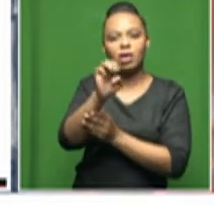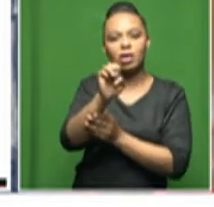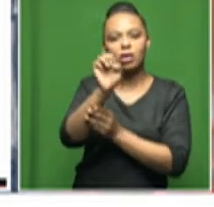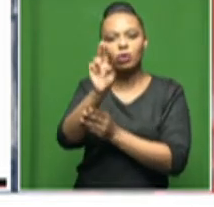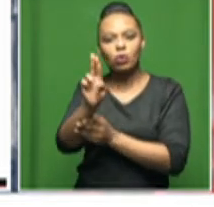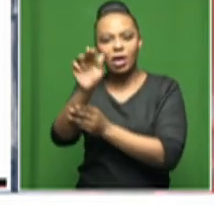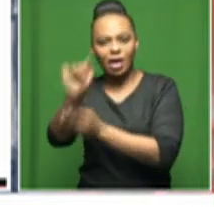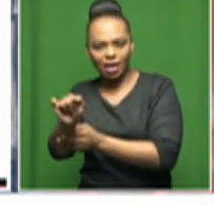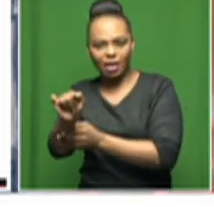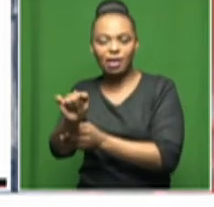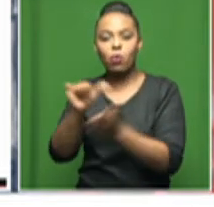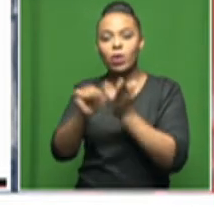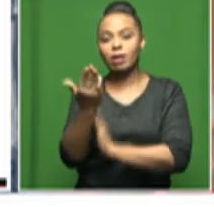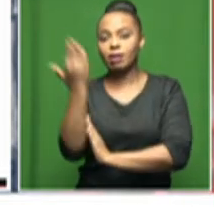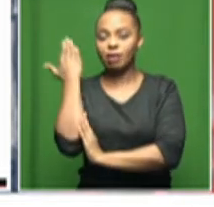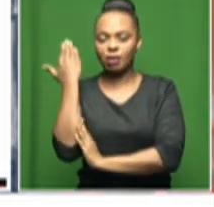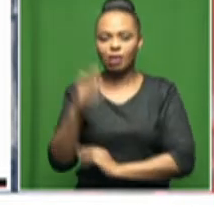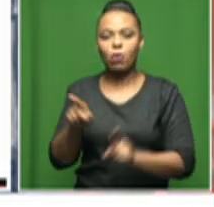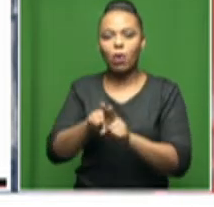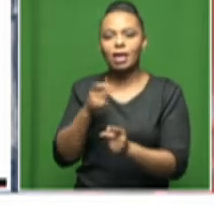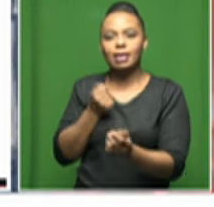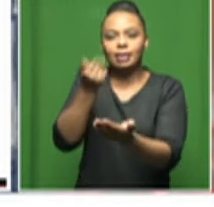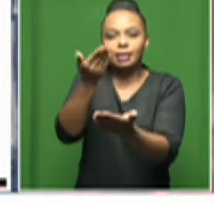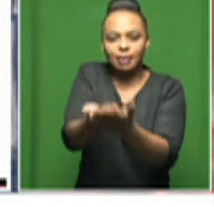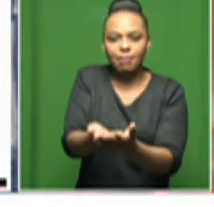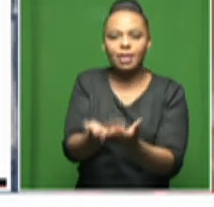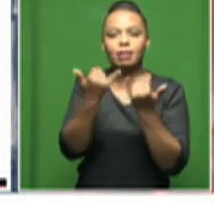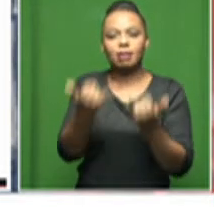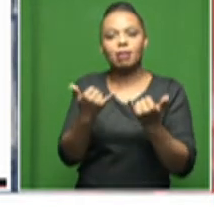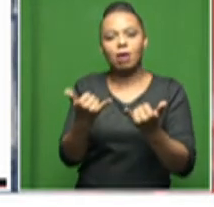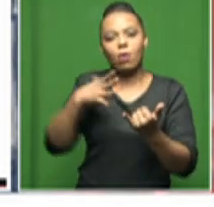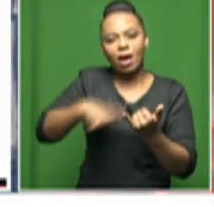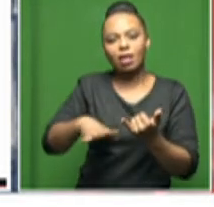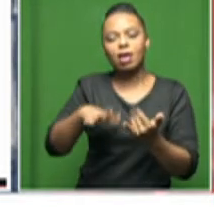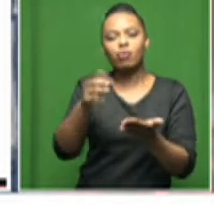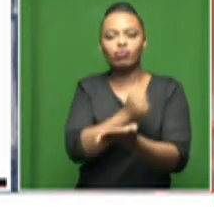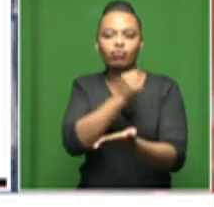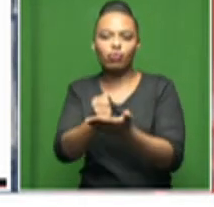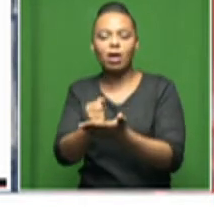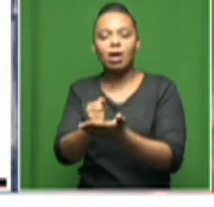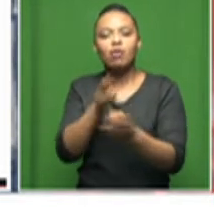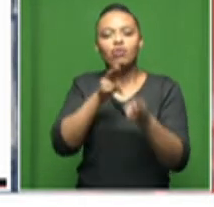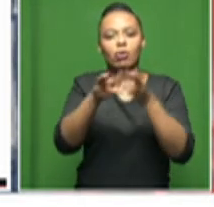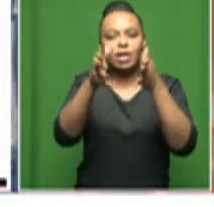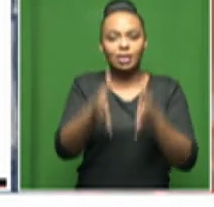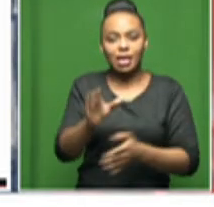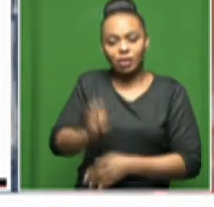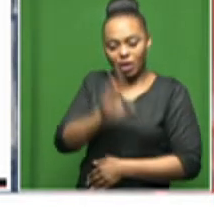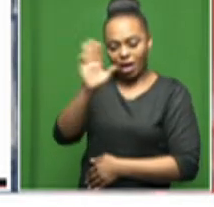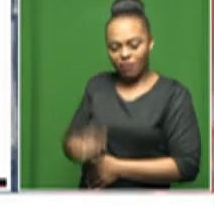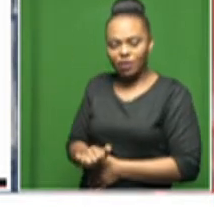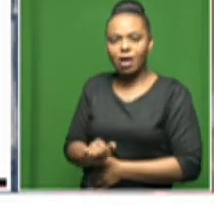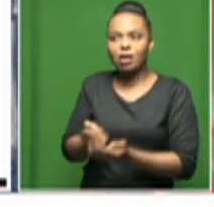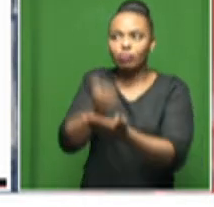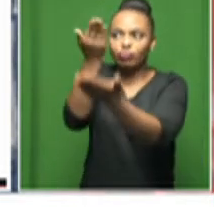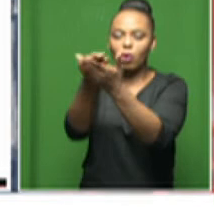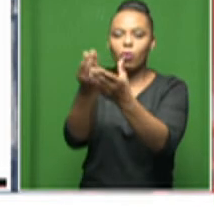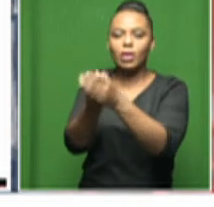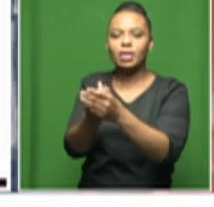week. Already they are submitting applications for authorization to other regulators. And in South Africa, there is a rolling submission with